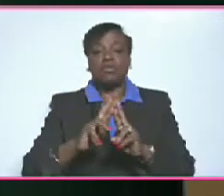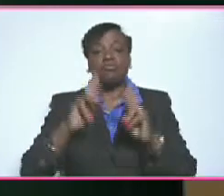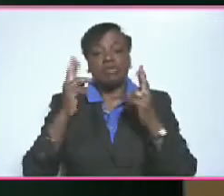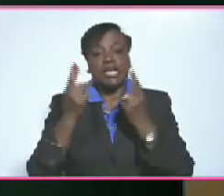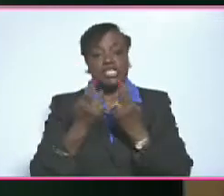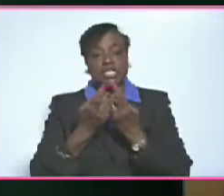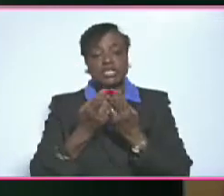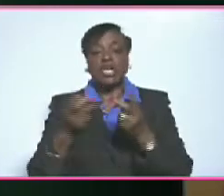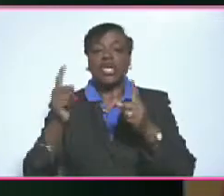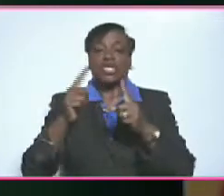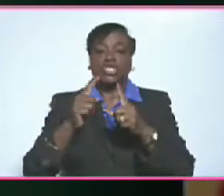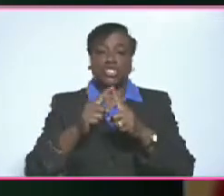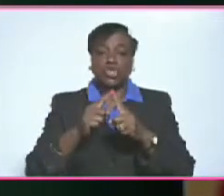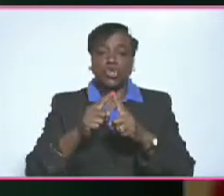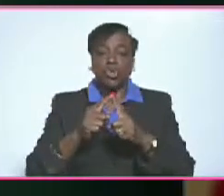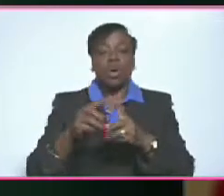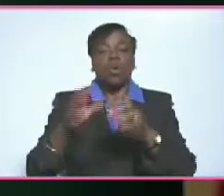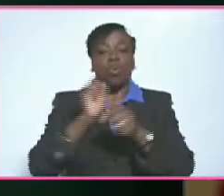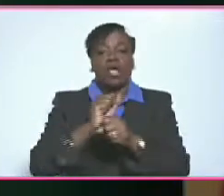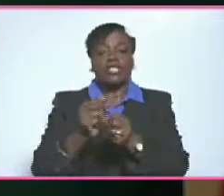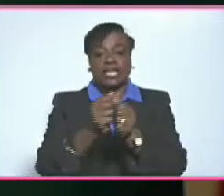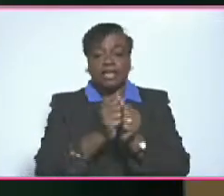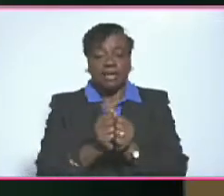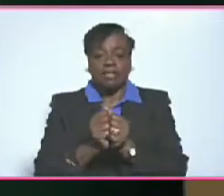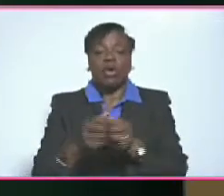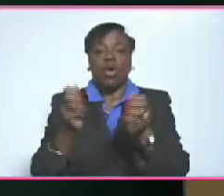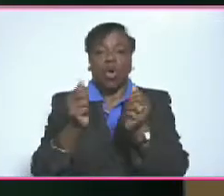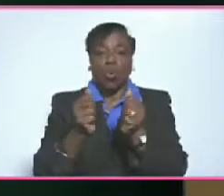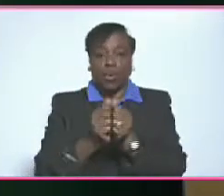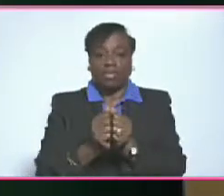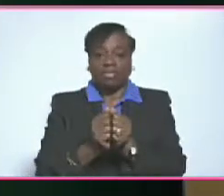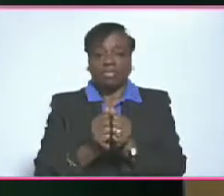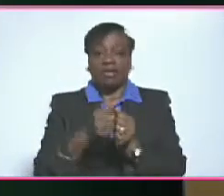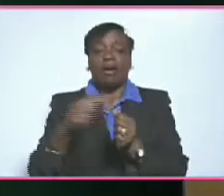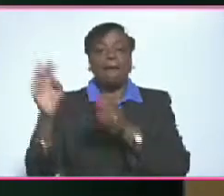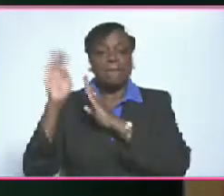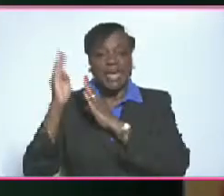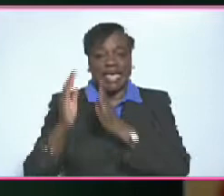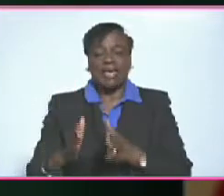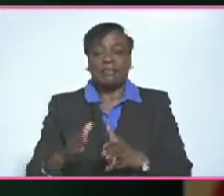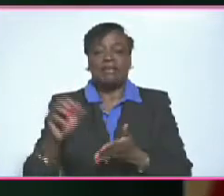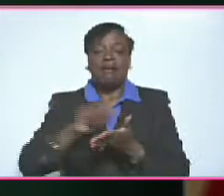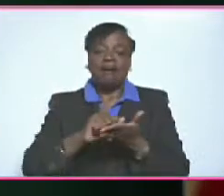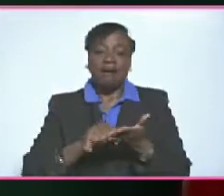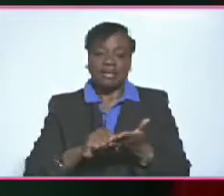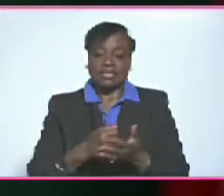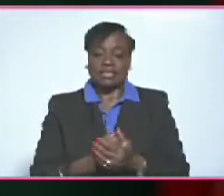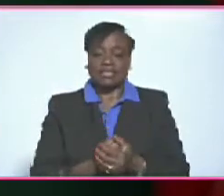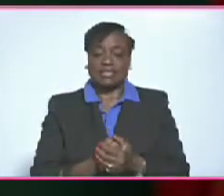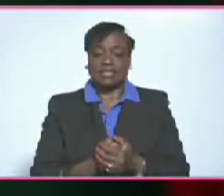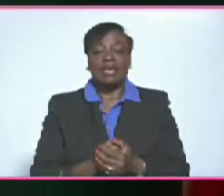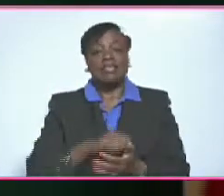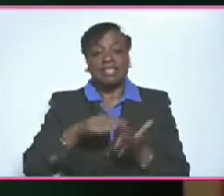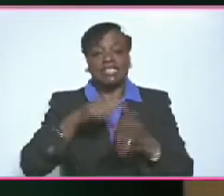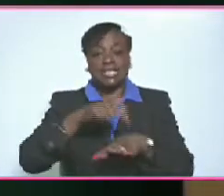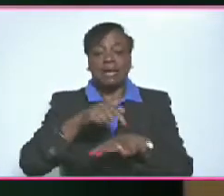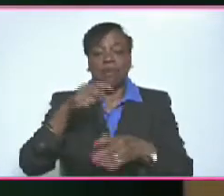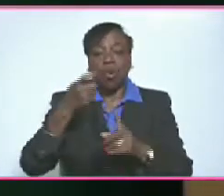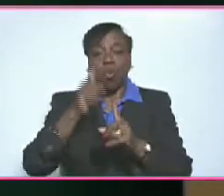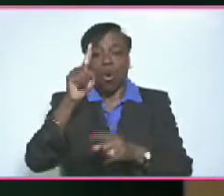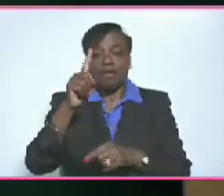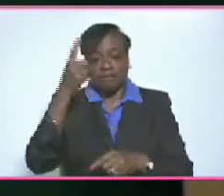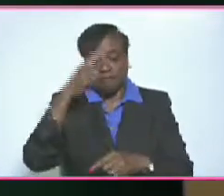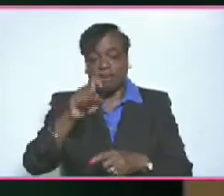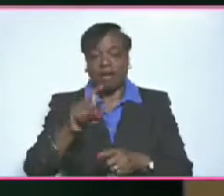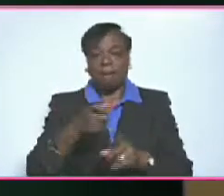One's Bahamian, Dee Dee Brown, and one is from the Dominican Republic, Joyri Minaya. And they are doing installations based on, interestingly,